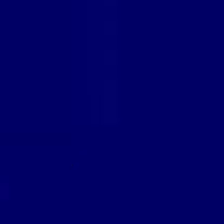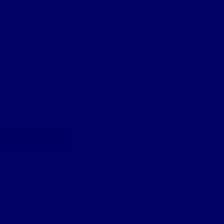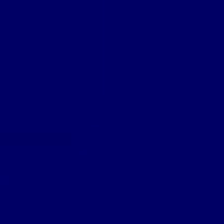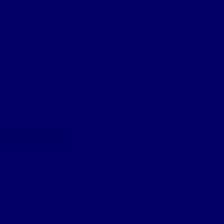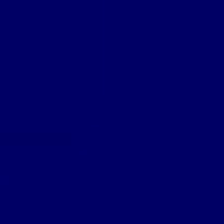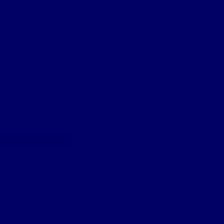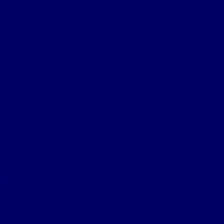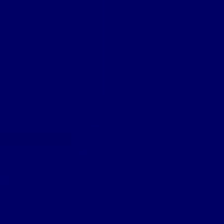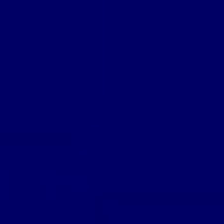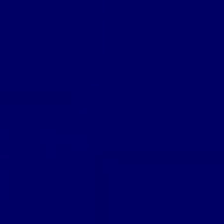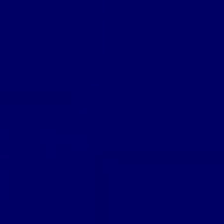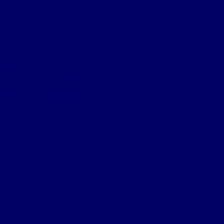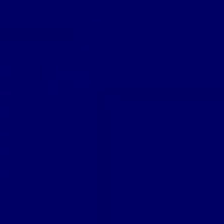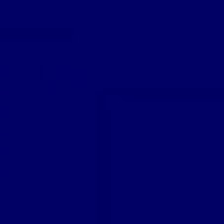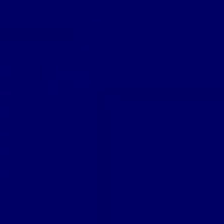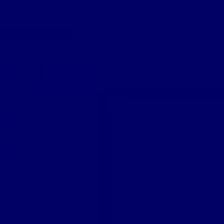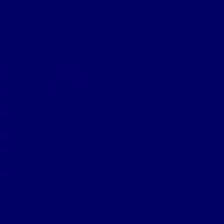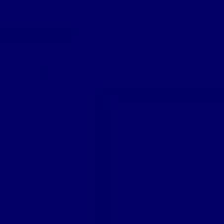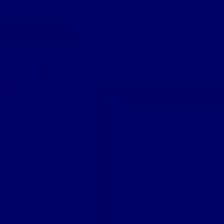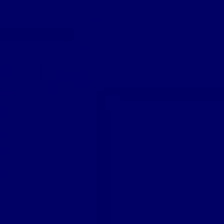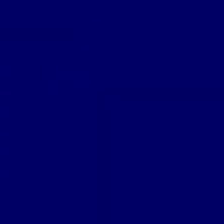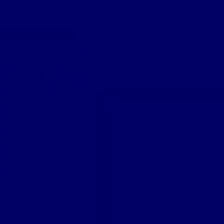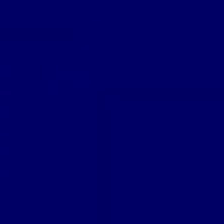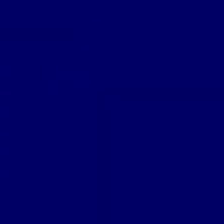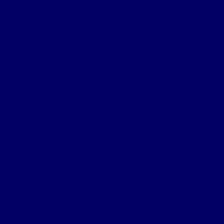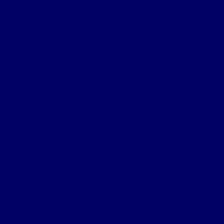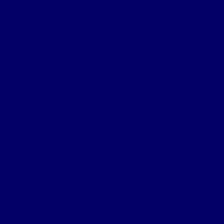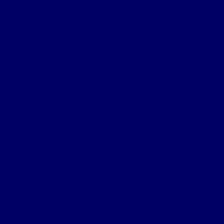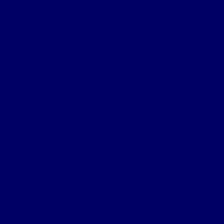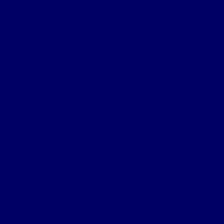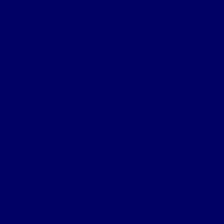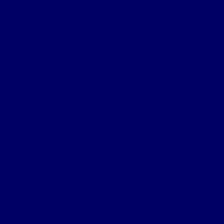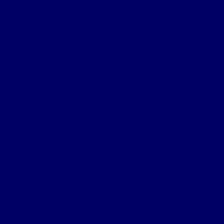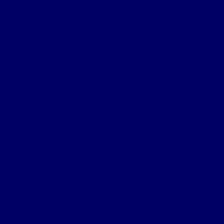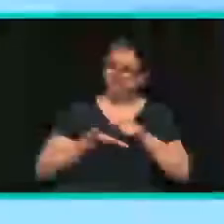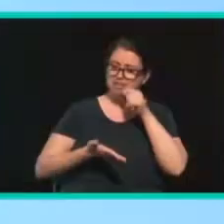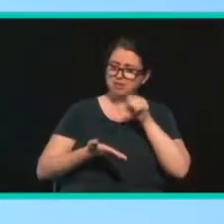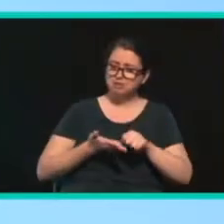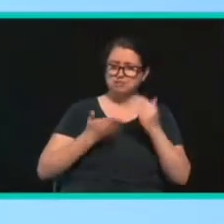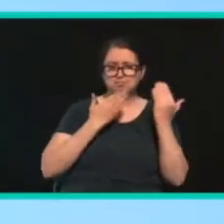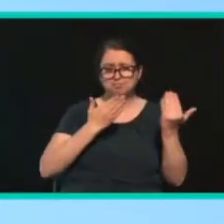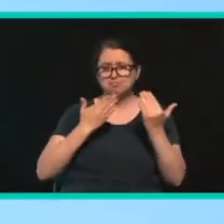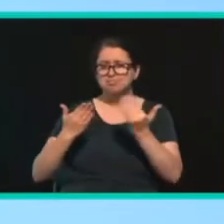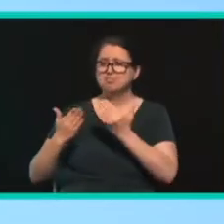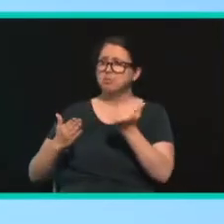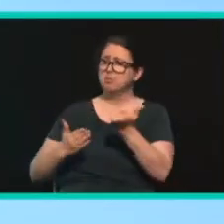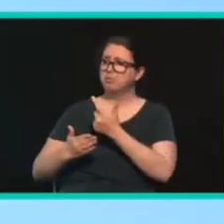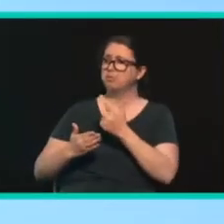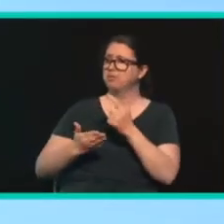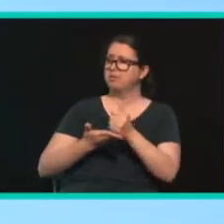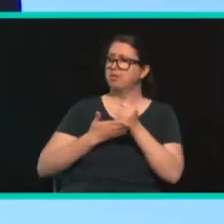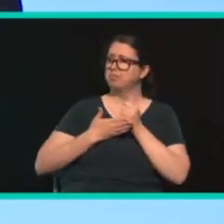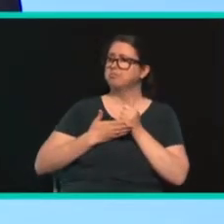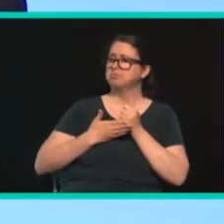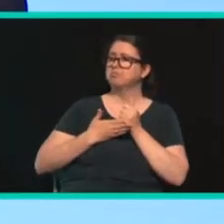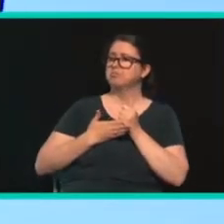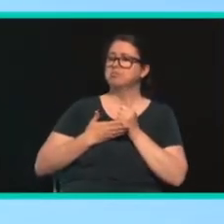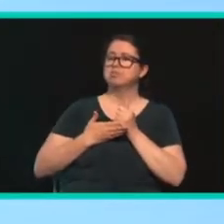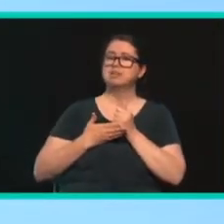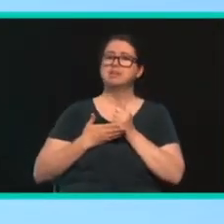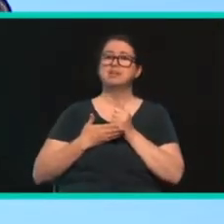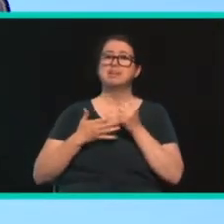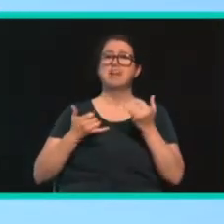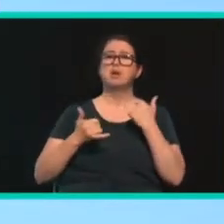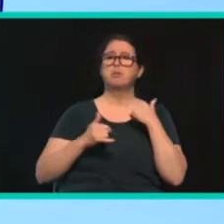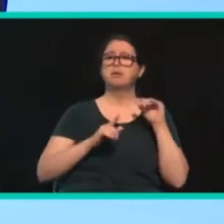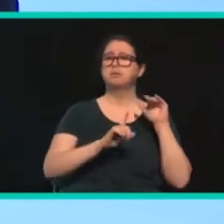to people in our lives who have really been important to us. Before I sit down, I want to remind you that while there's